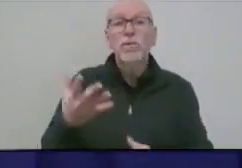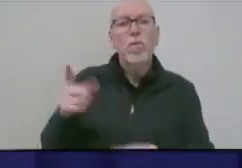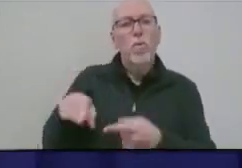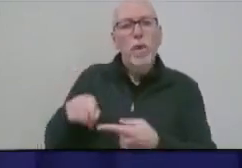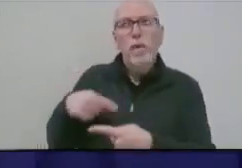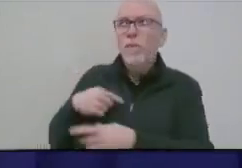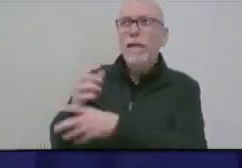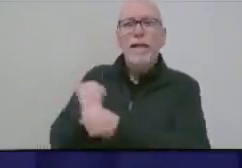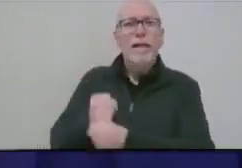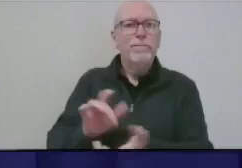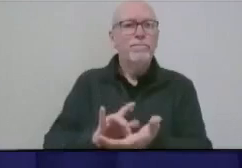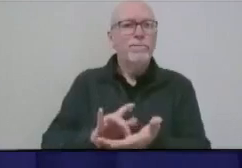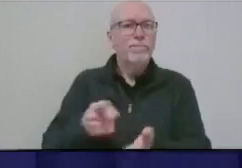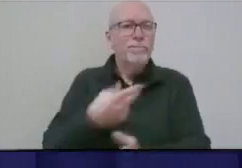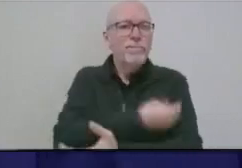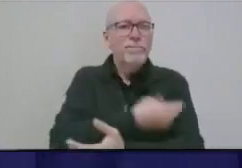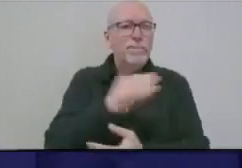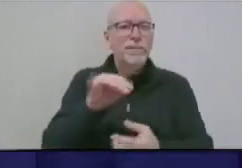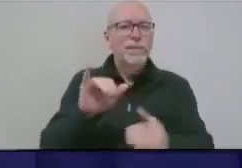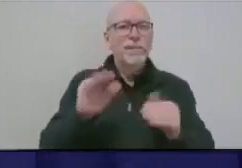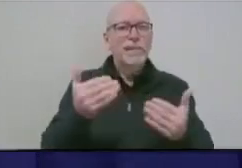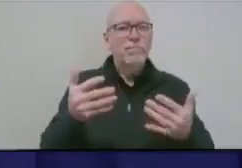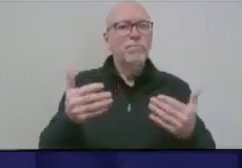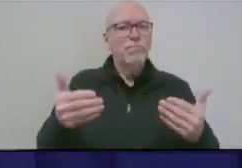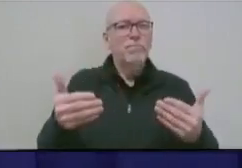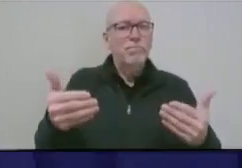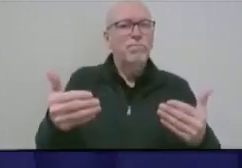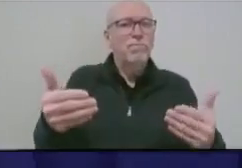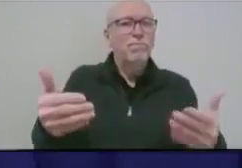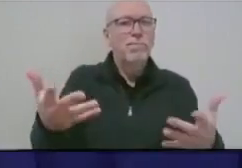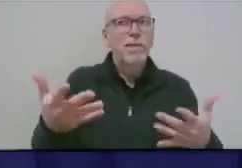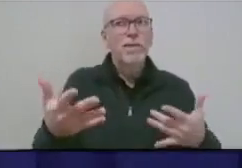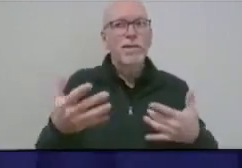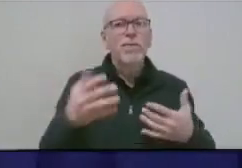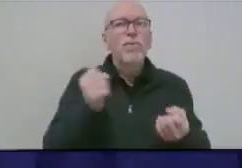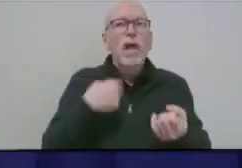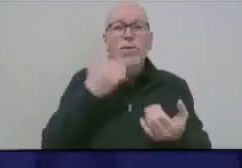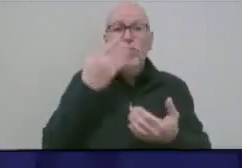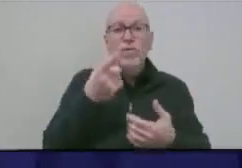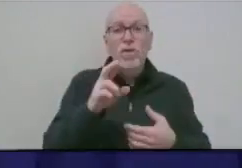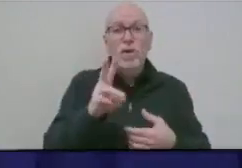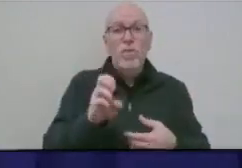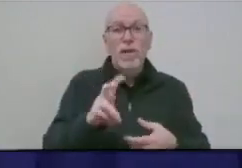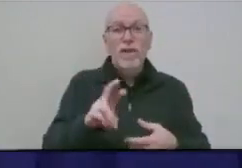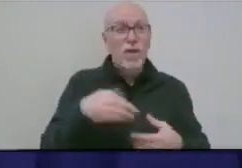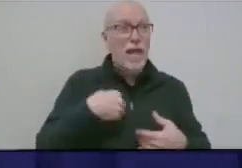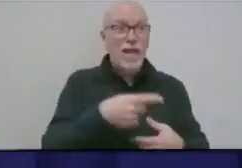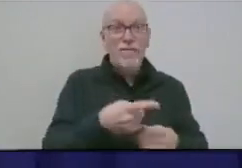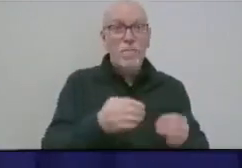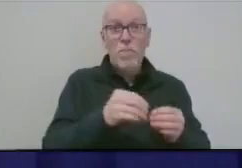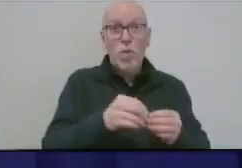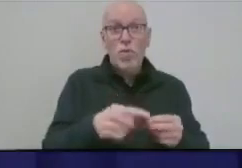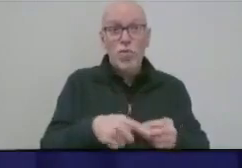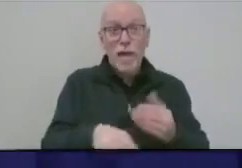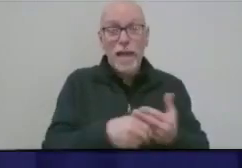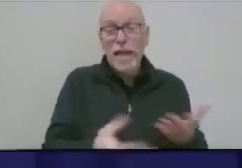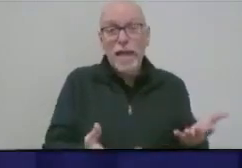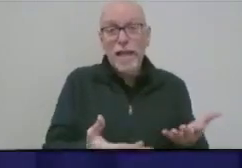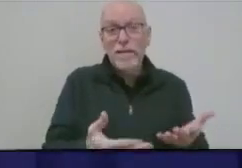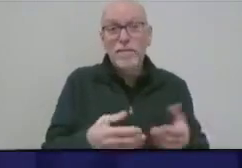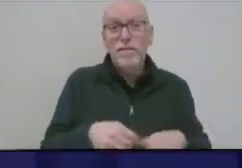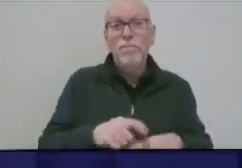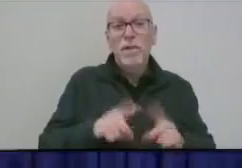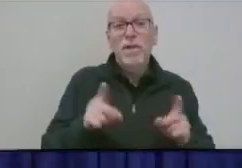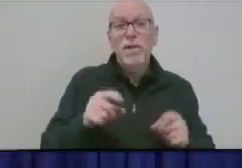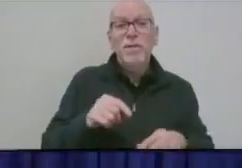vaccine, and that goalpost seems to continuously move. So I don't know if Dr. Weaver has anything she wants to add to that thought process, yeah.